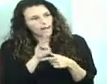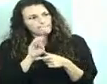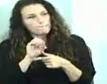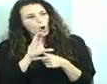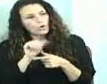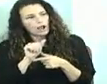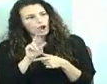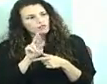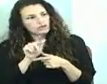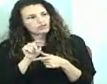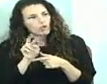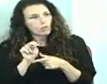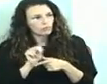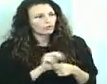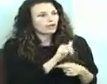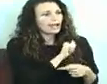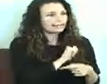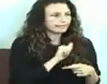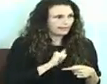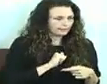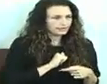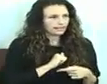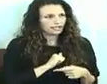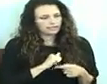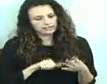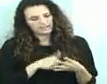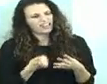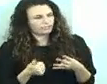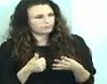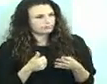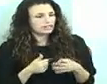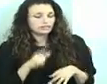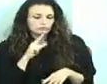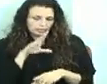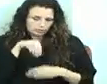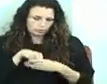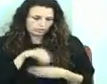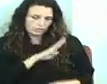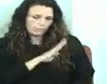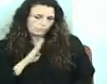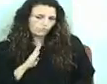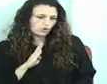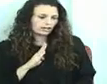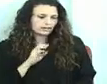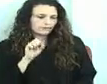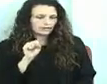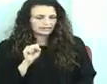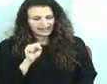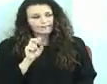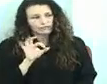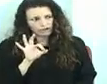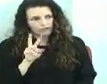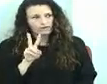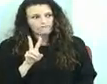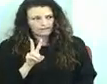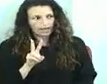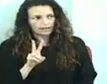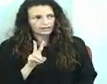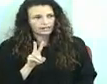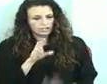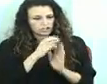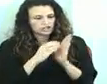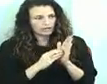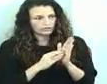Portland. He served on the board of San Fernando Valley Chapter of Americans United for Separation of Church and